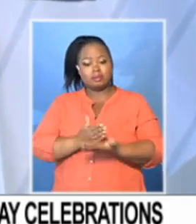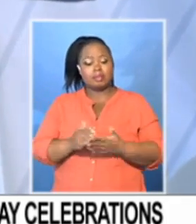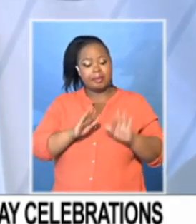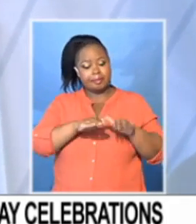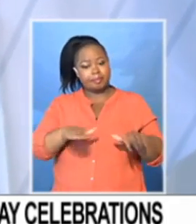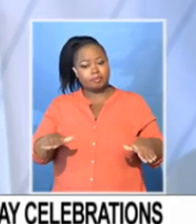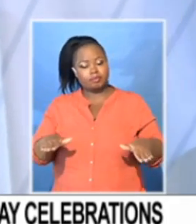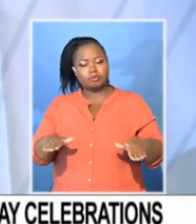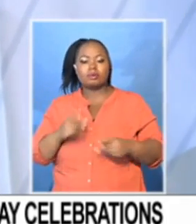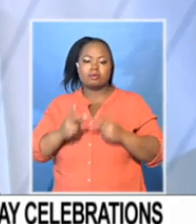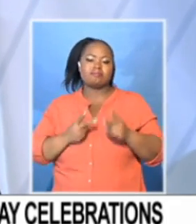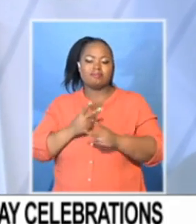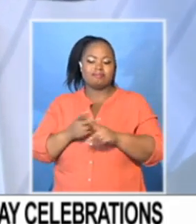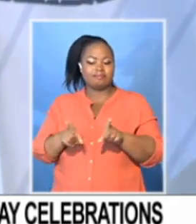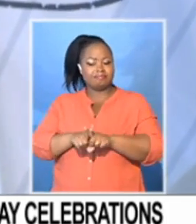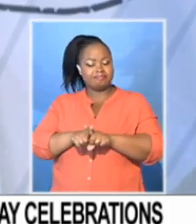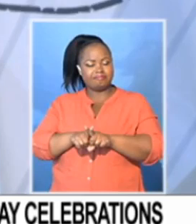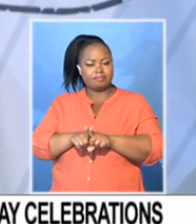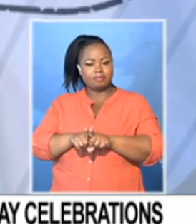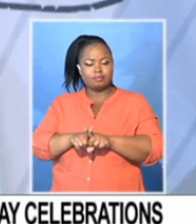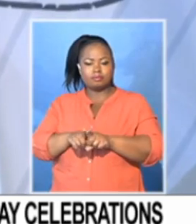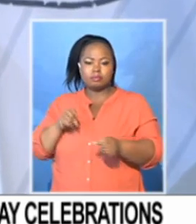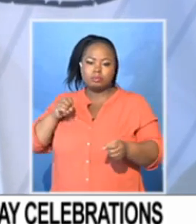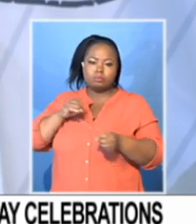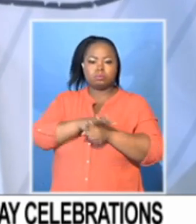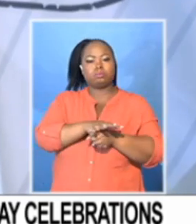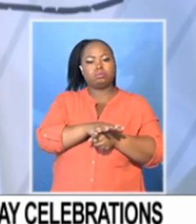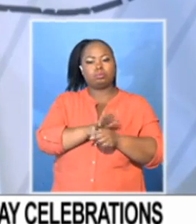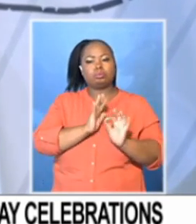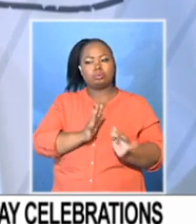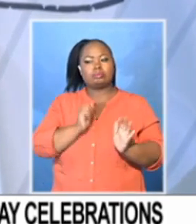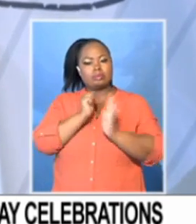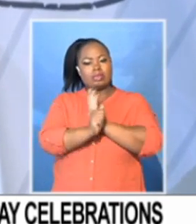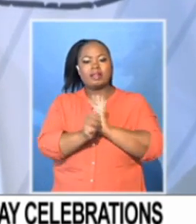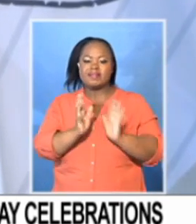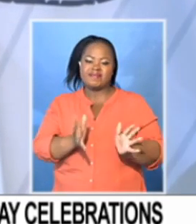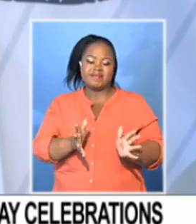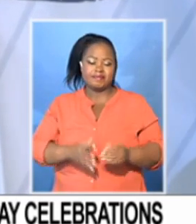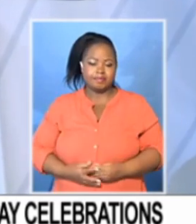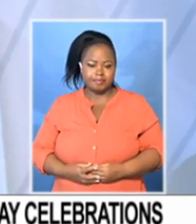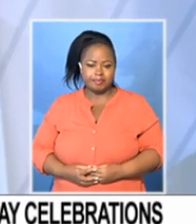have also been attacked and killed.